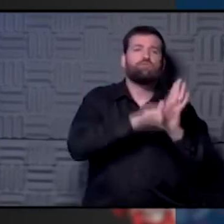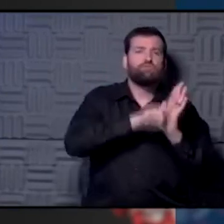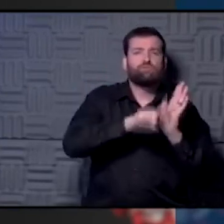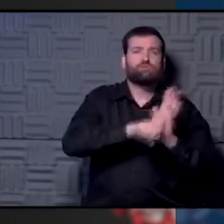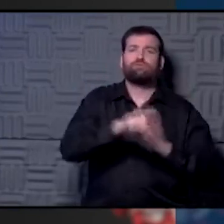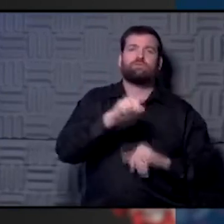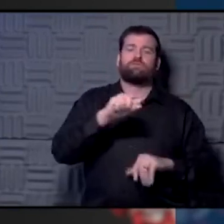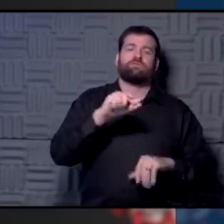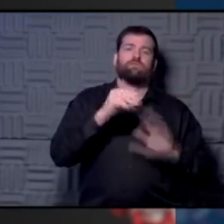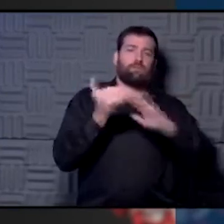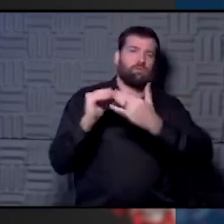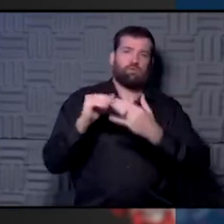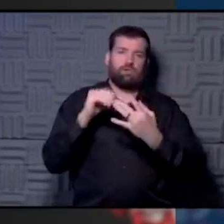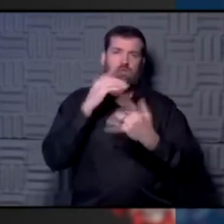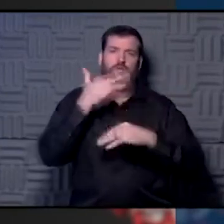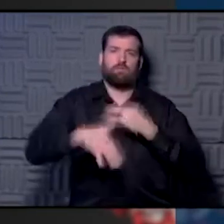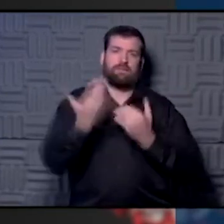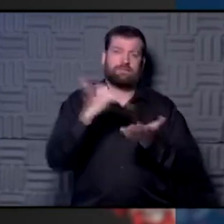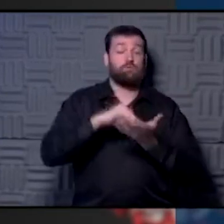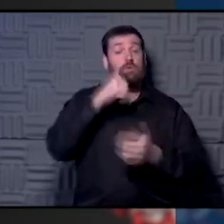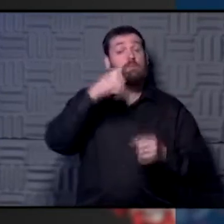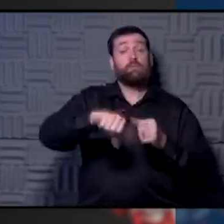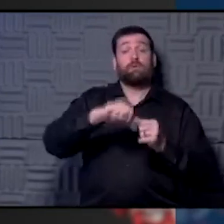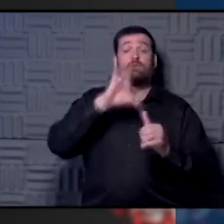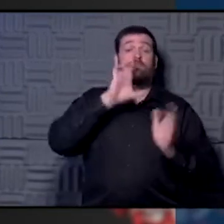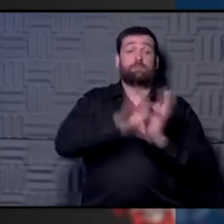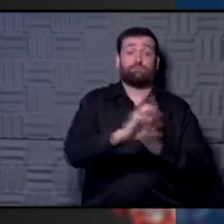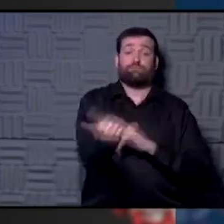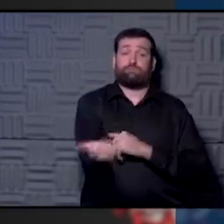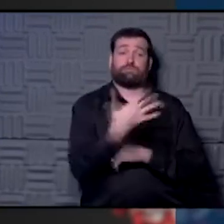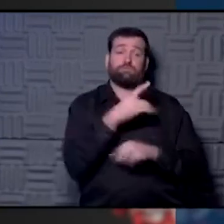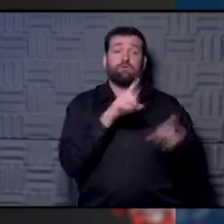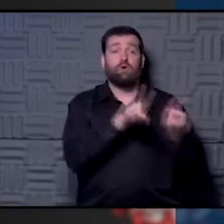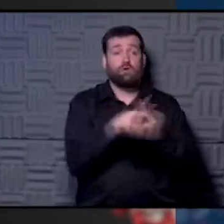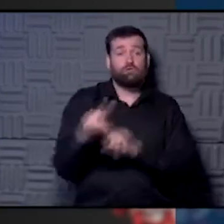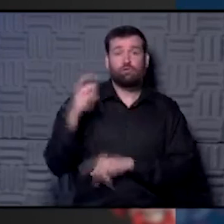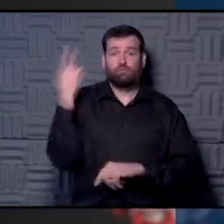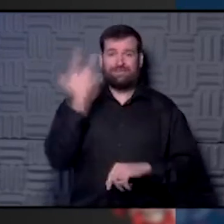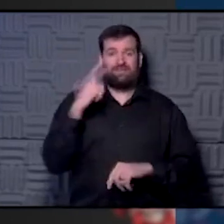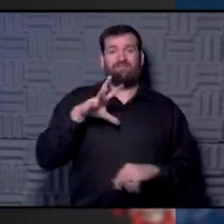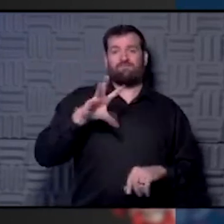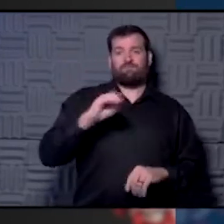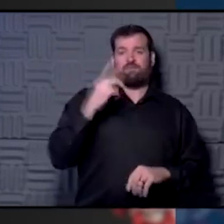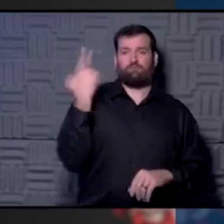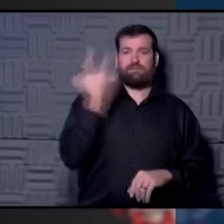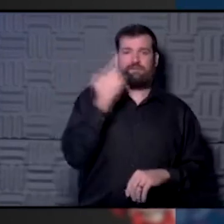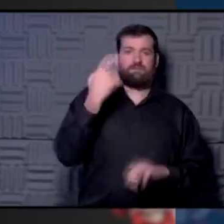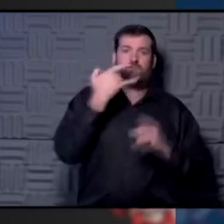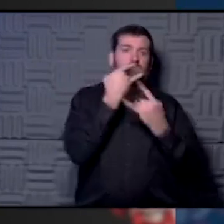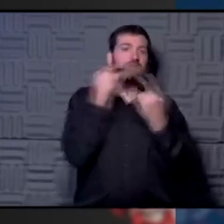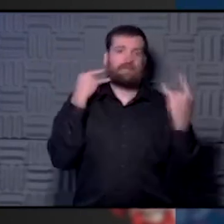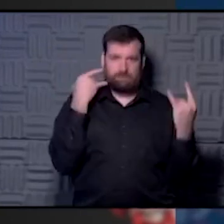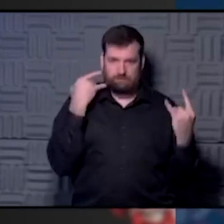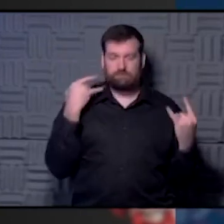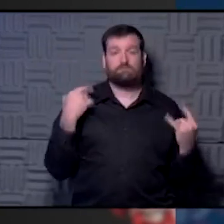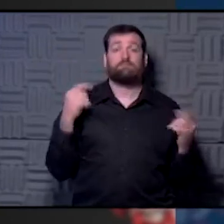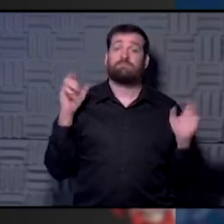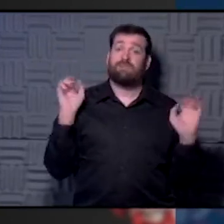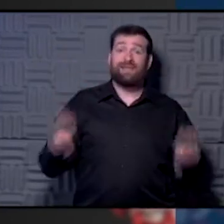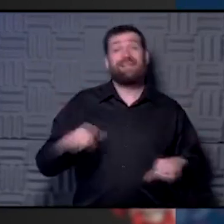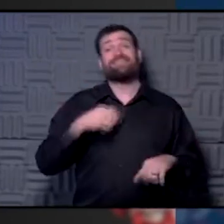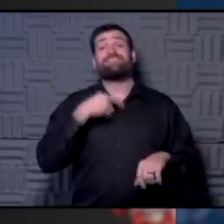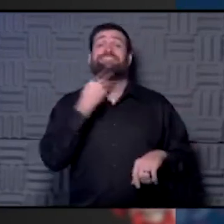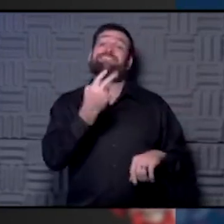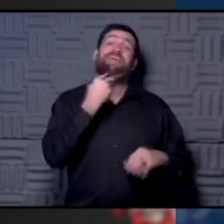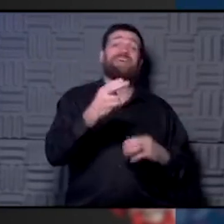it. Send us your mask photos, and remember to send us the reasons. We're looking for 50 reasons to wear a mask. I could sing 50